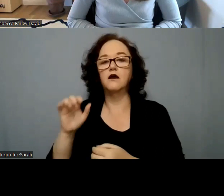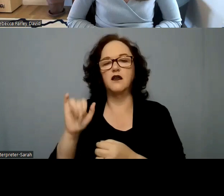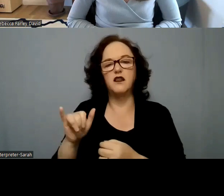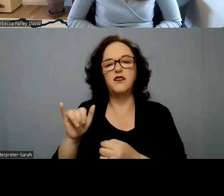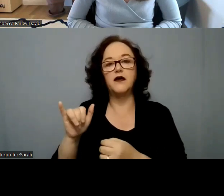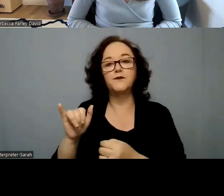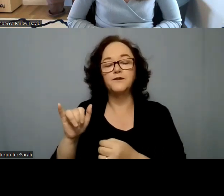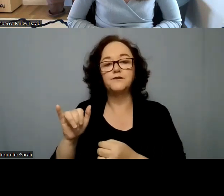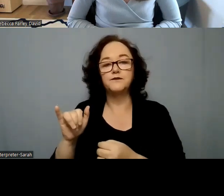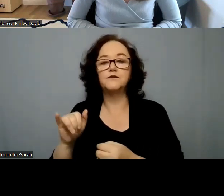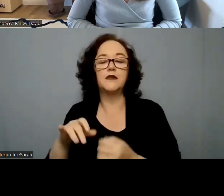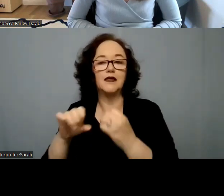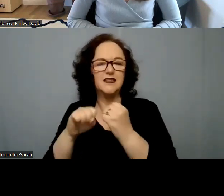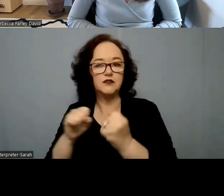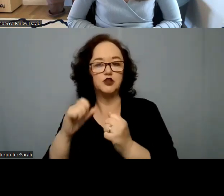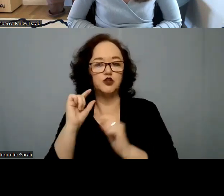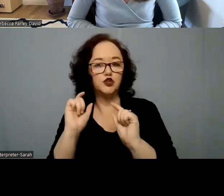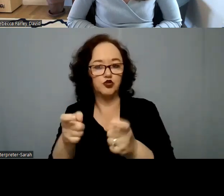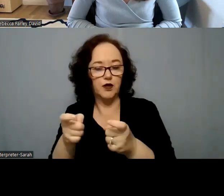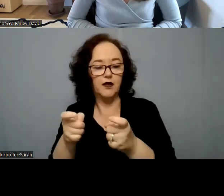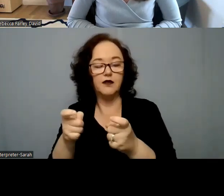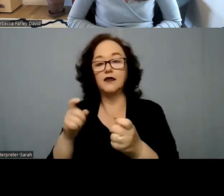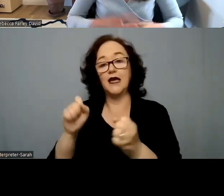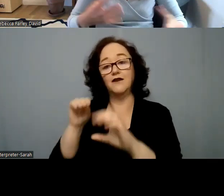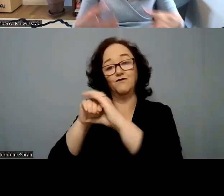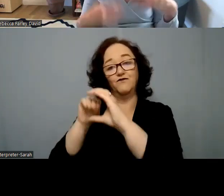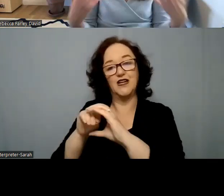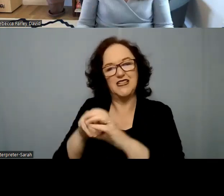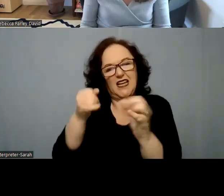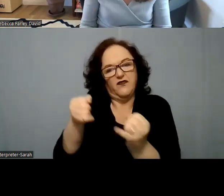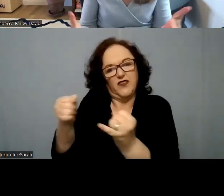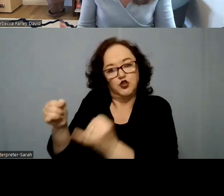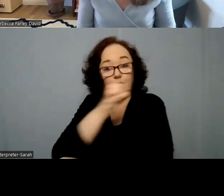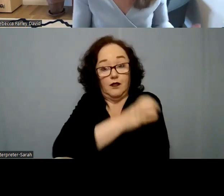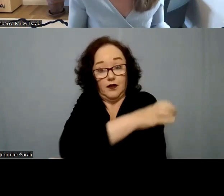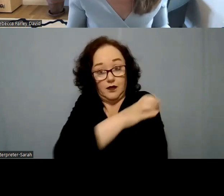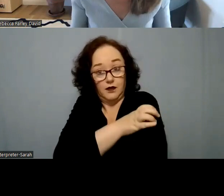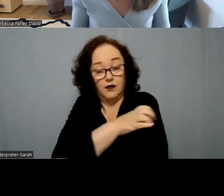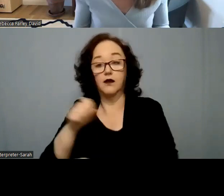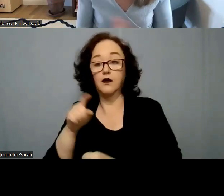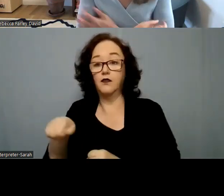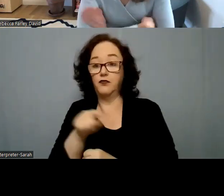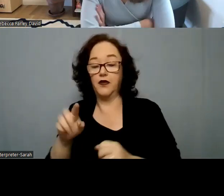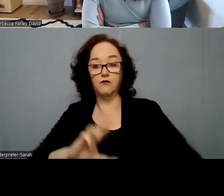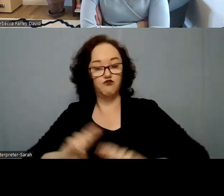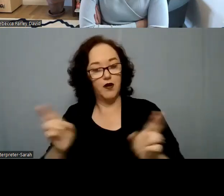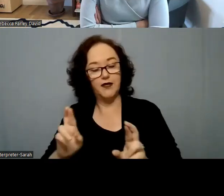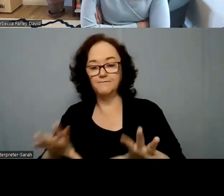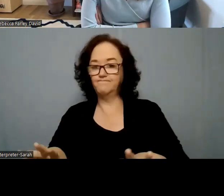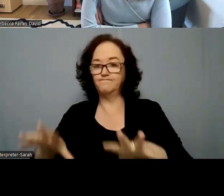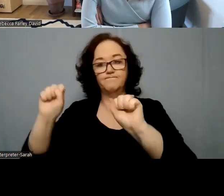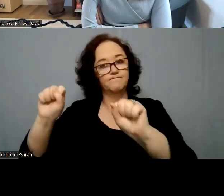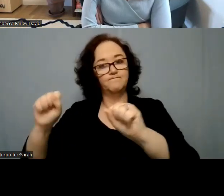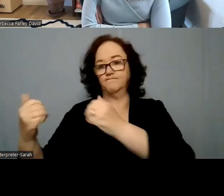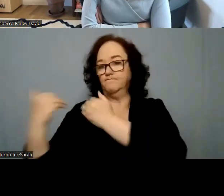are a way to invest funding in individual clinics that are preparing to take on all the activities and responsibilities of a